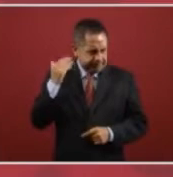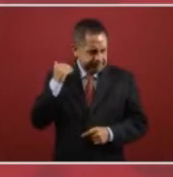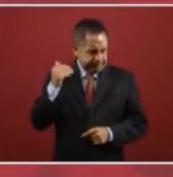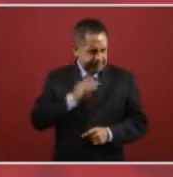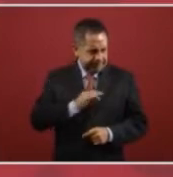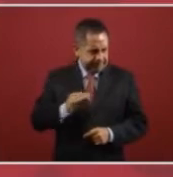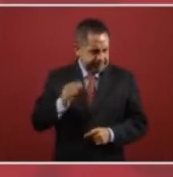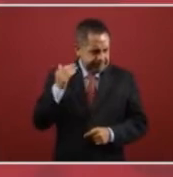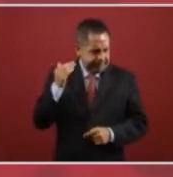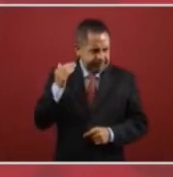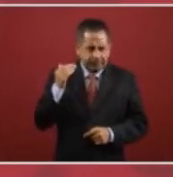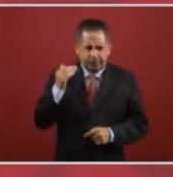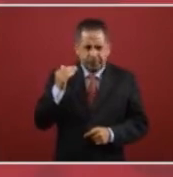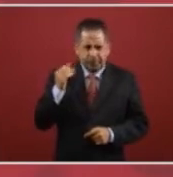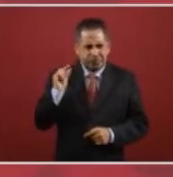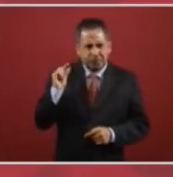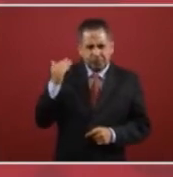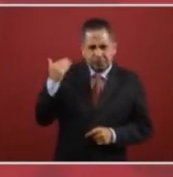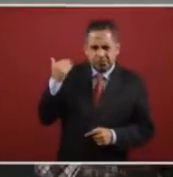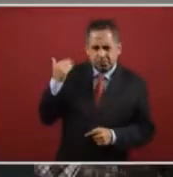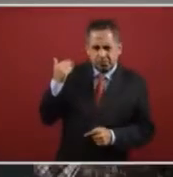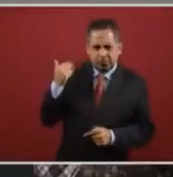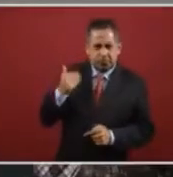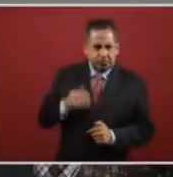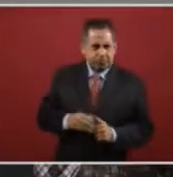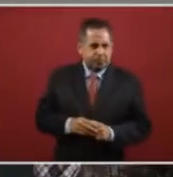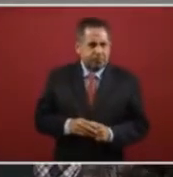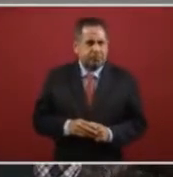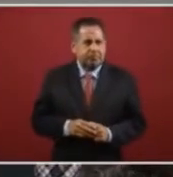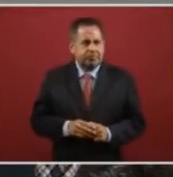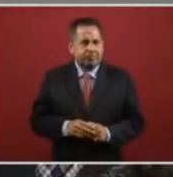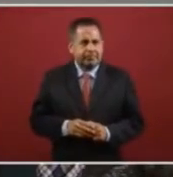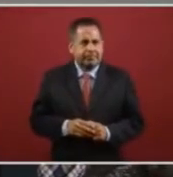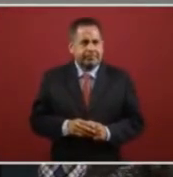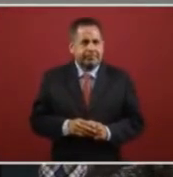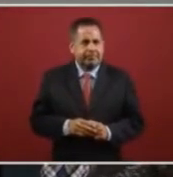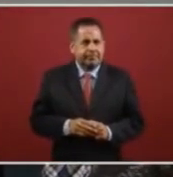we went about, a little while ago,